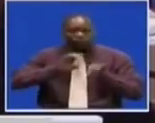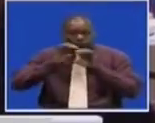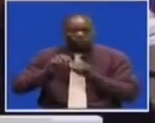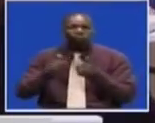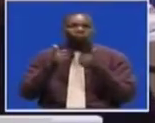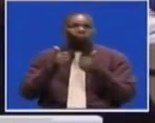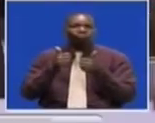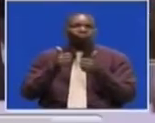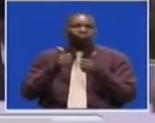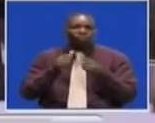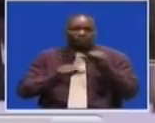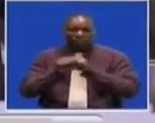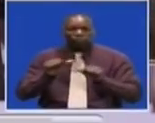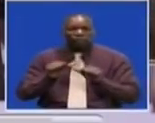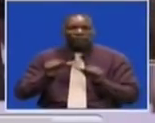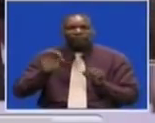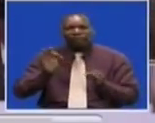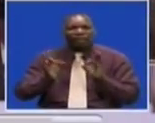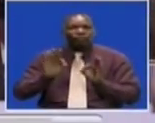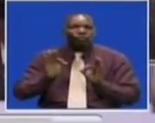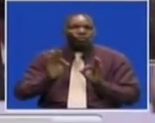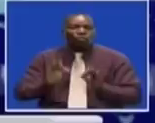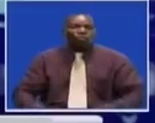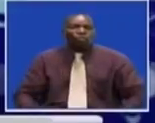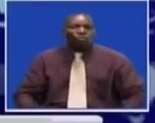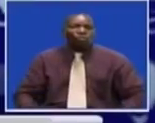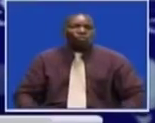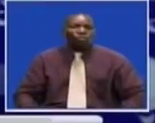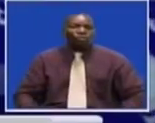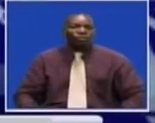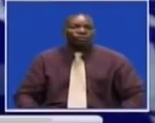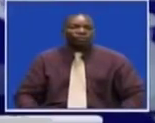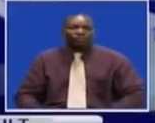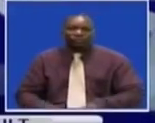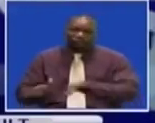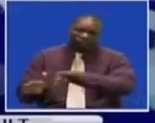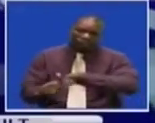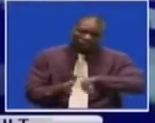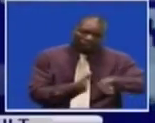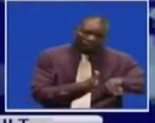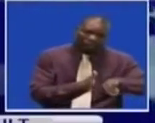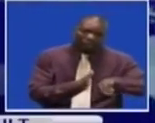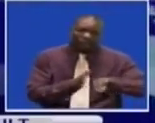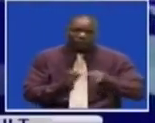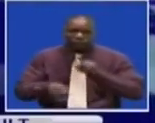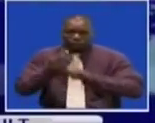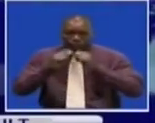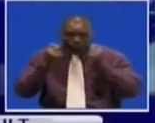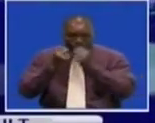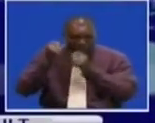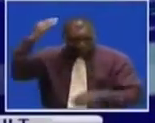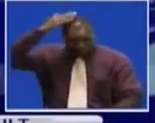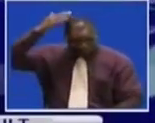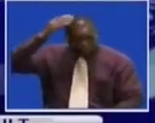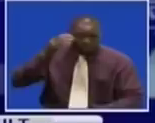job in terms of fashion. And finally, in sports, Nkana Football Club this afternoon